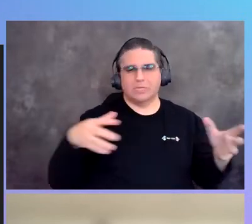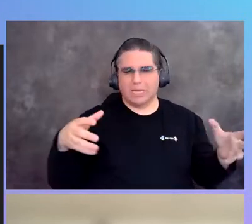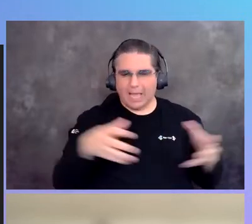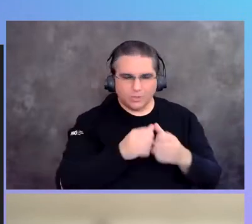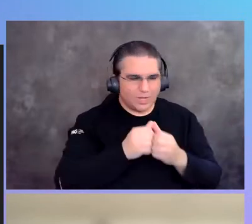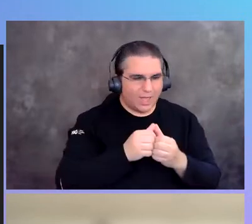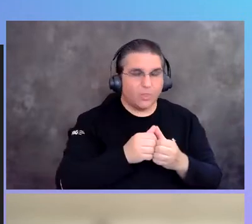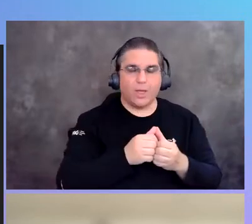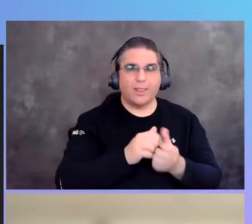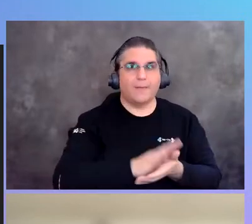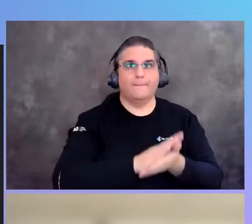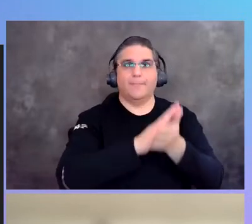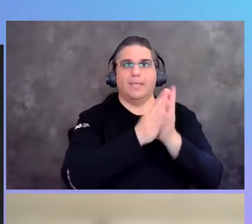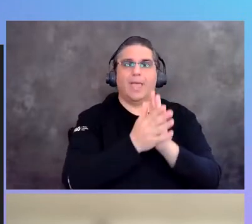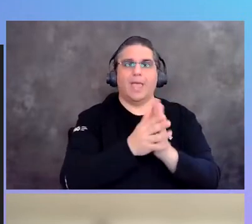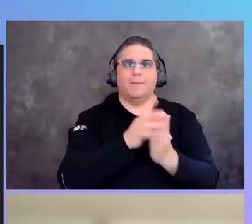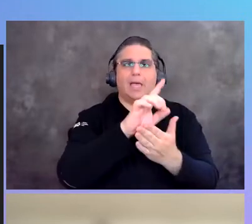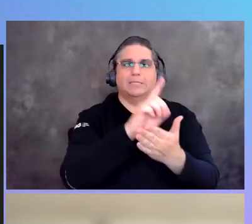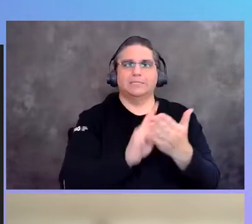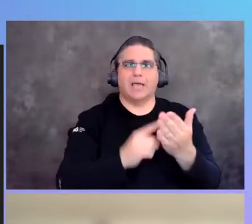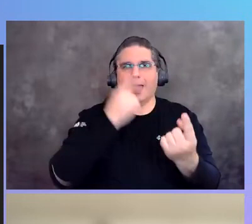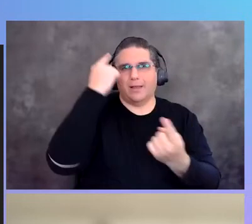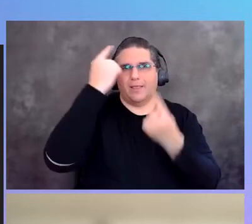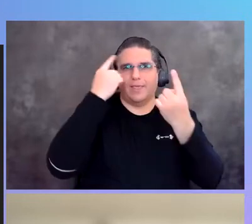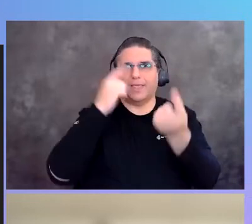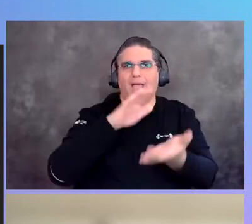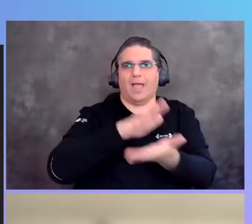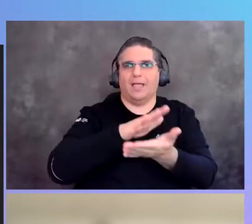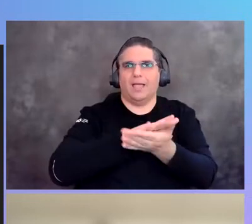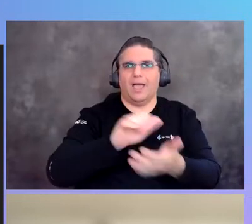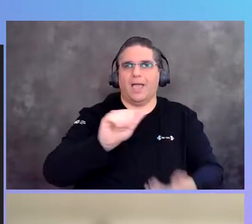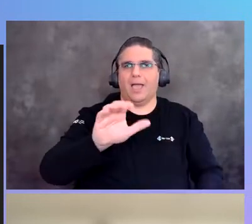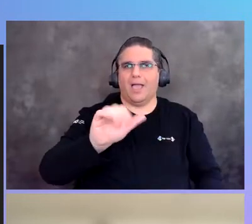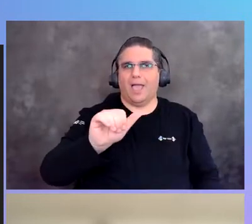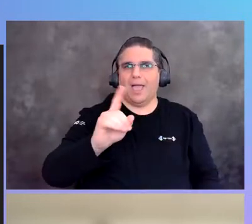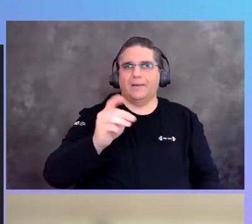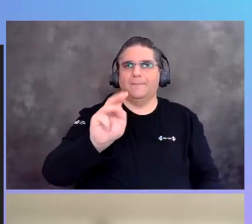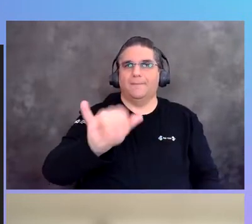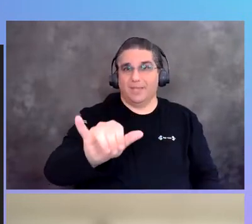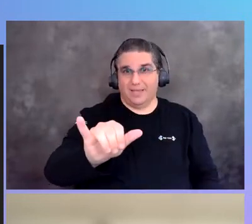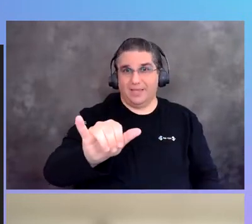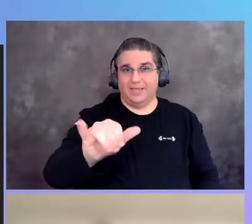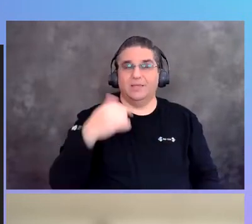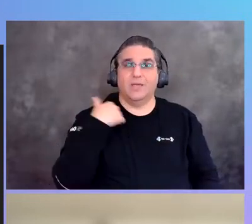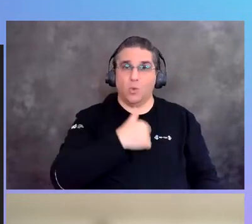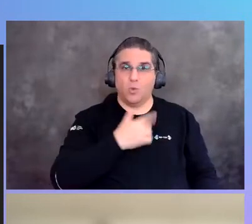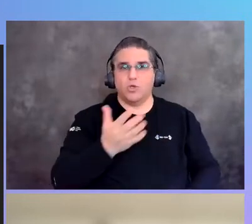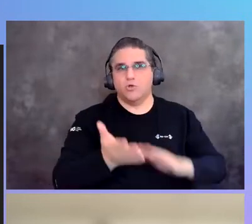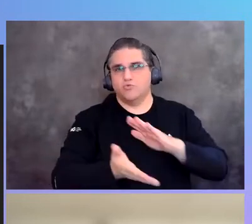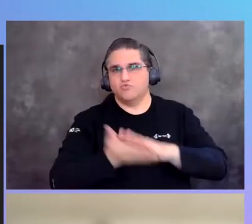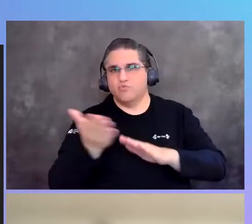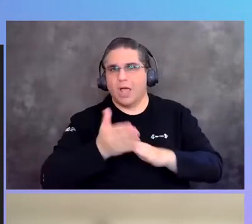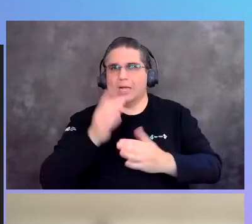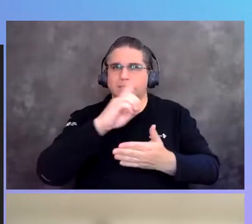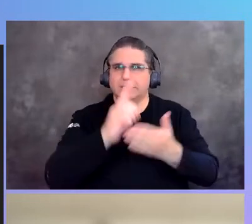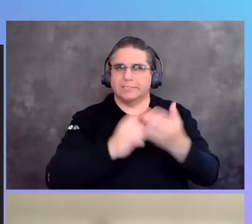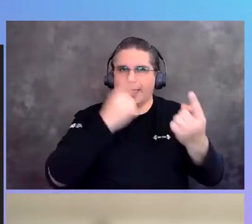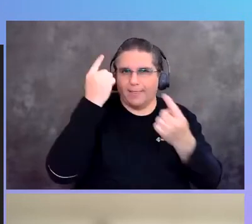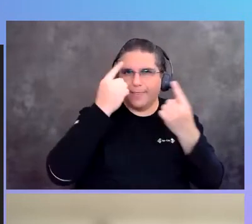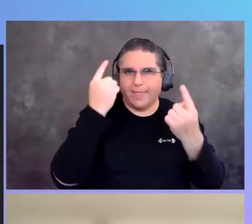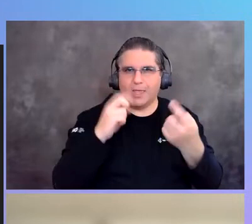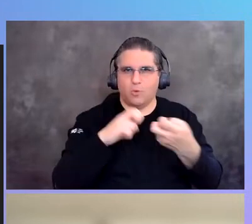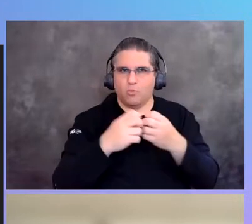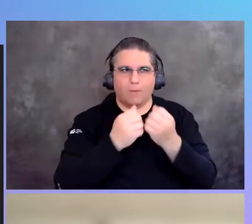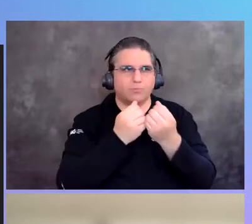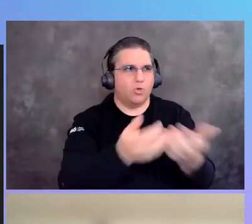So training users to run design thinking problem user-focused sessions across the business. So there